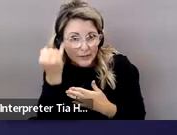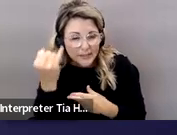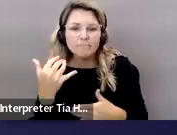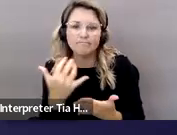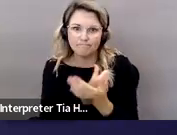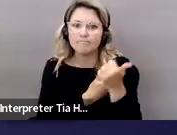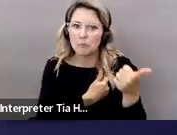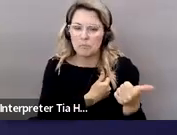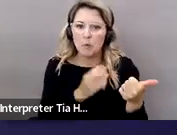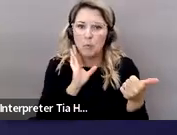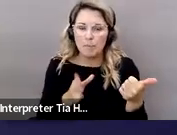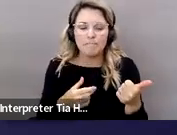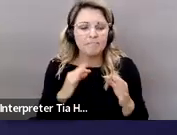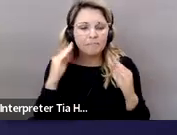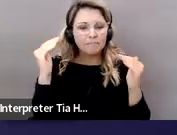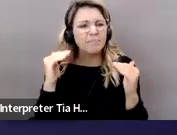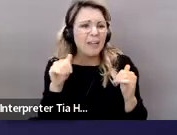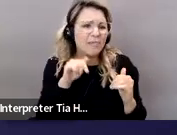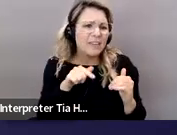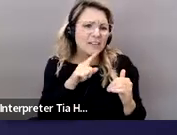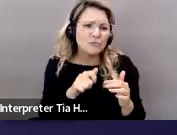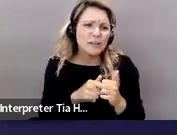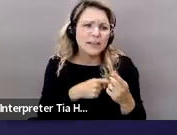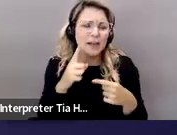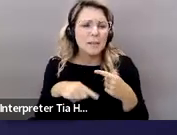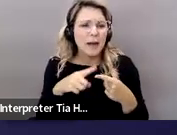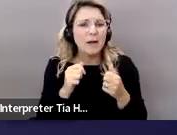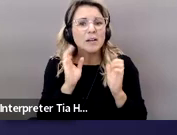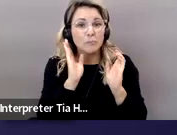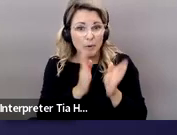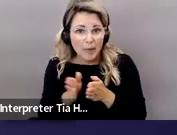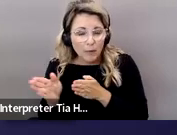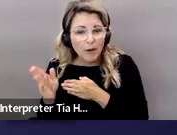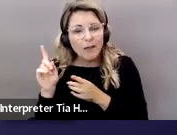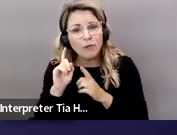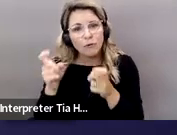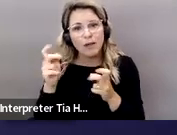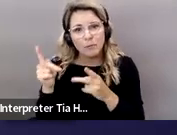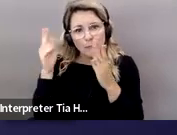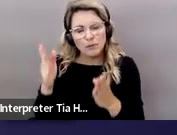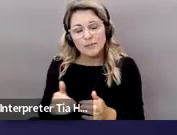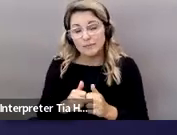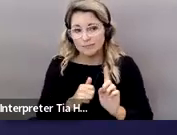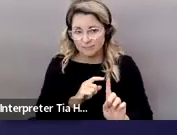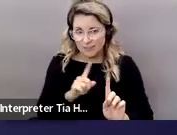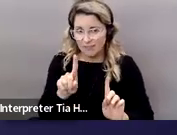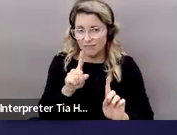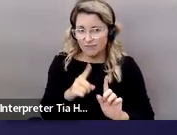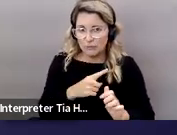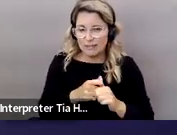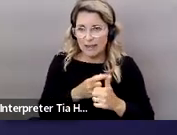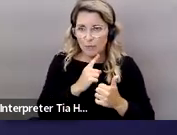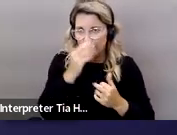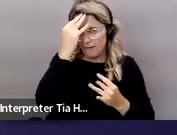very good. So this is really about preparing grant proposals. And the first thing that struck us in putting this